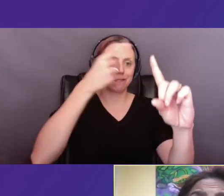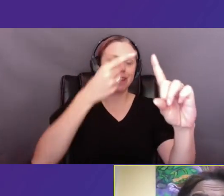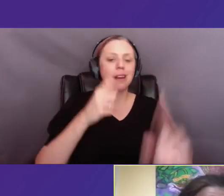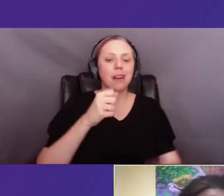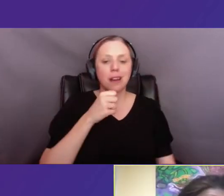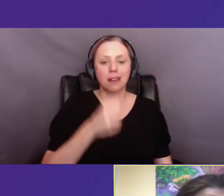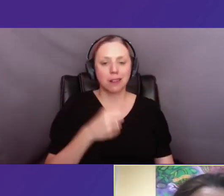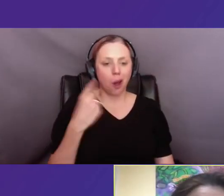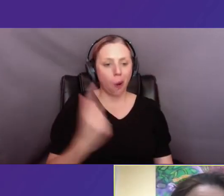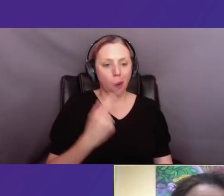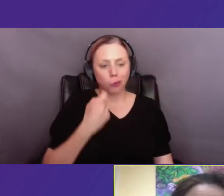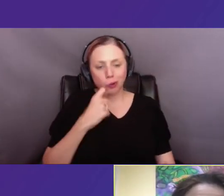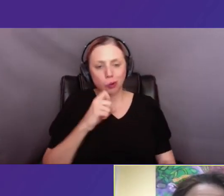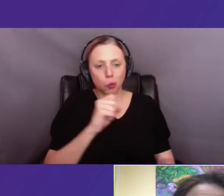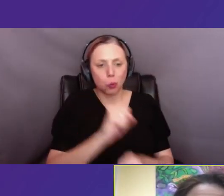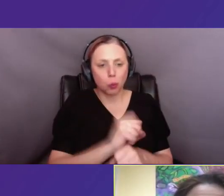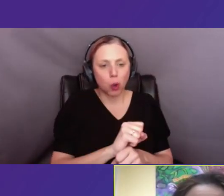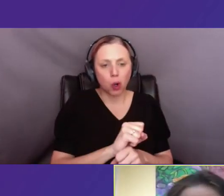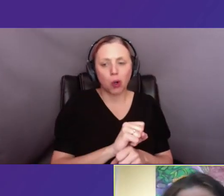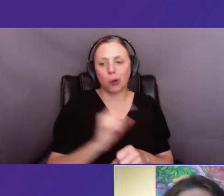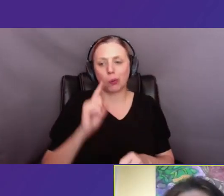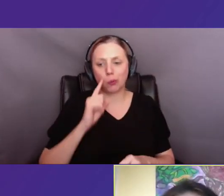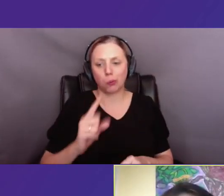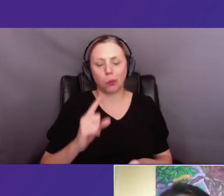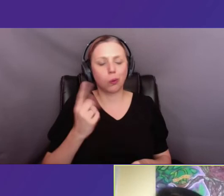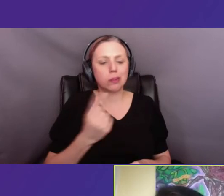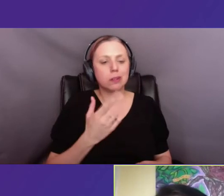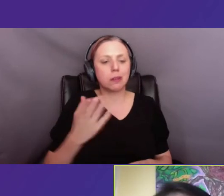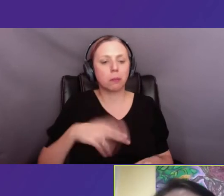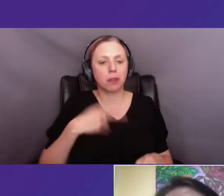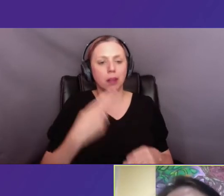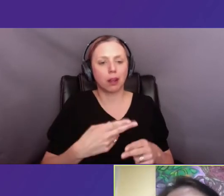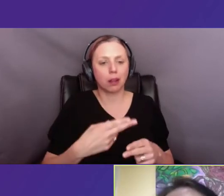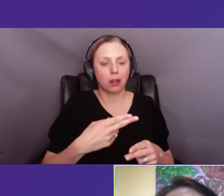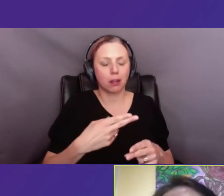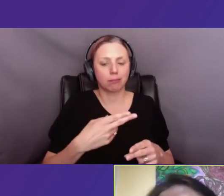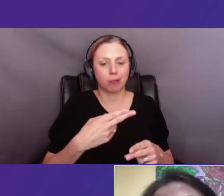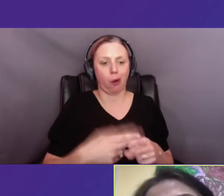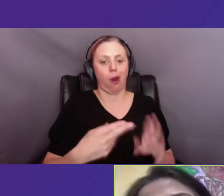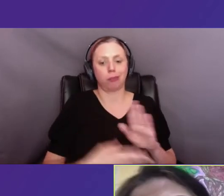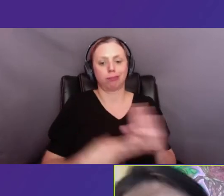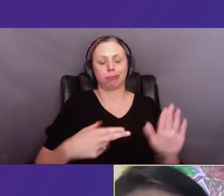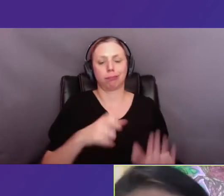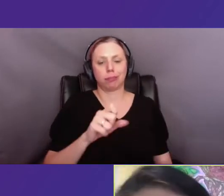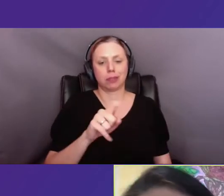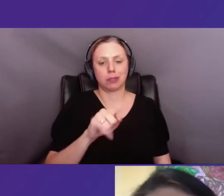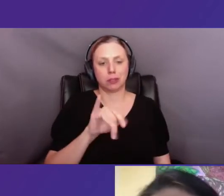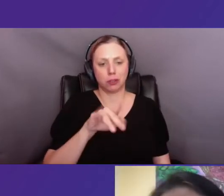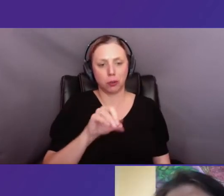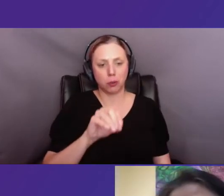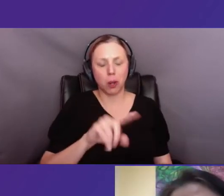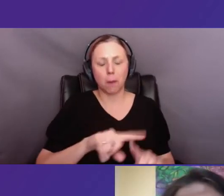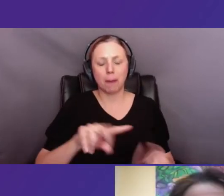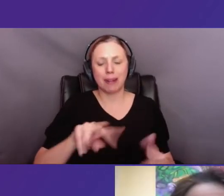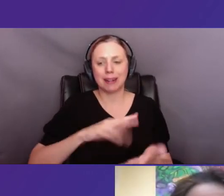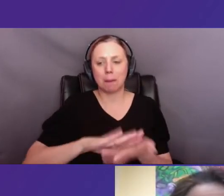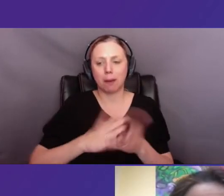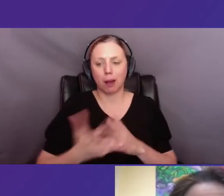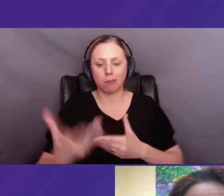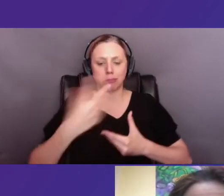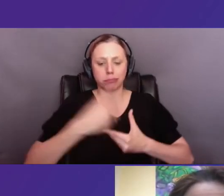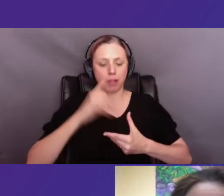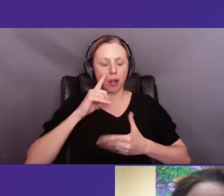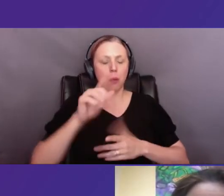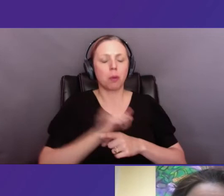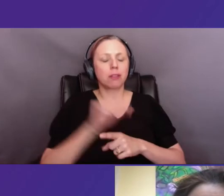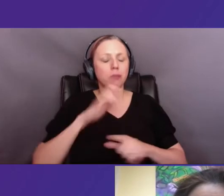a work for something called a studio, but it becomes a practice of life. Beautiful. Beautiful. And I